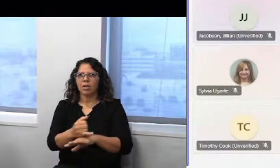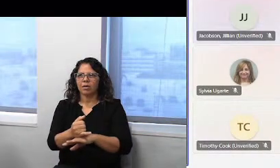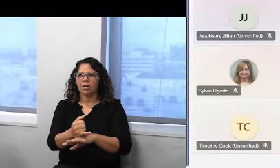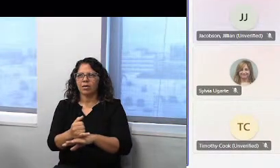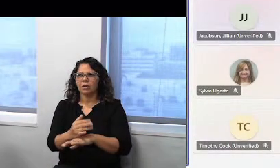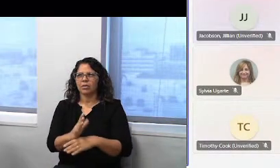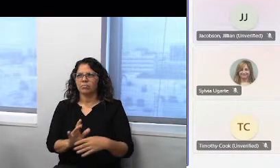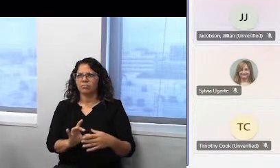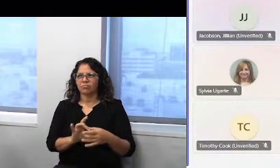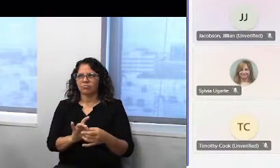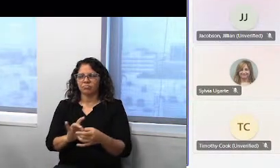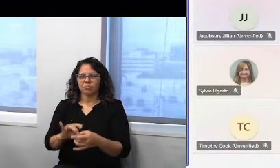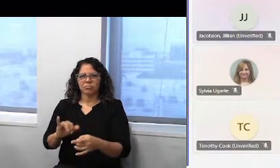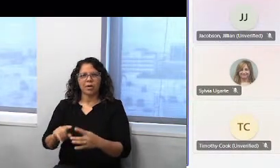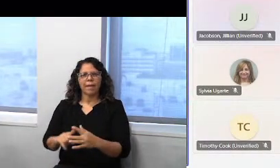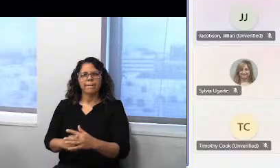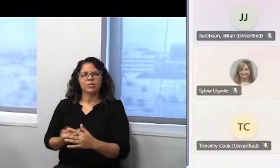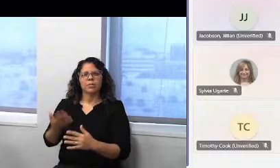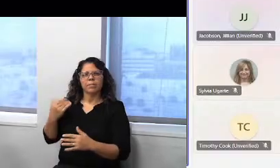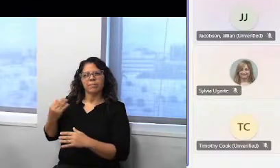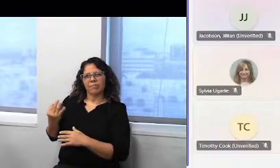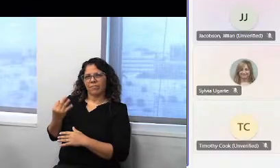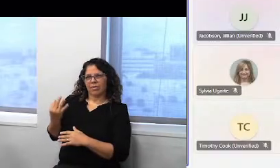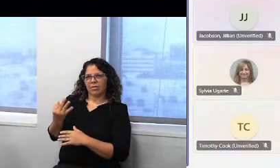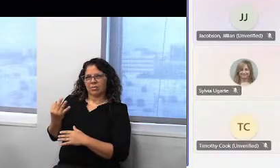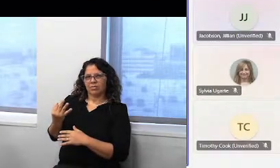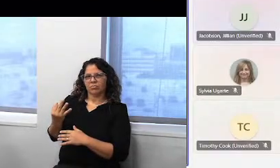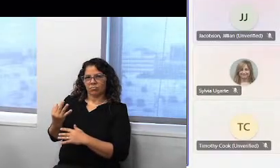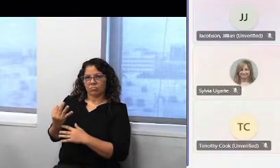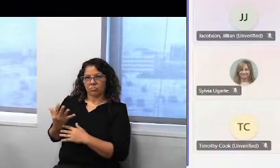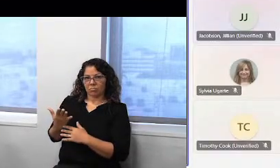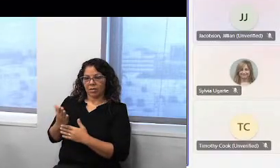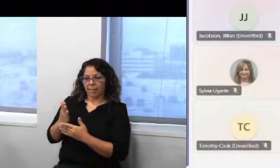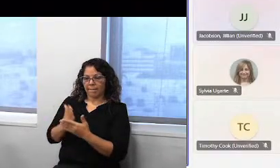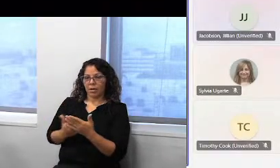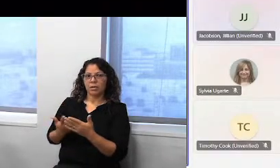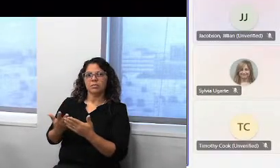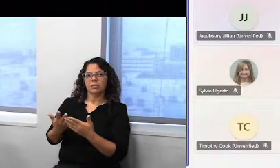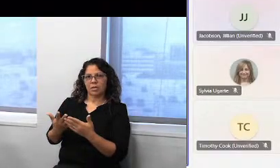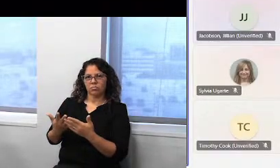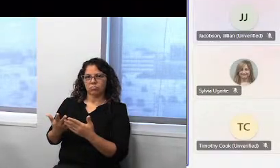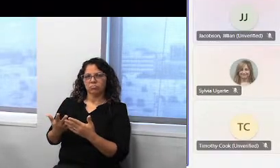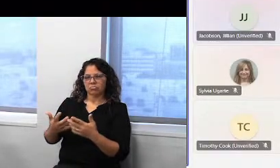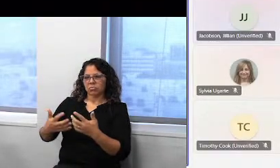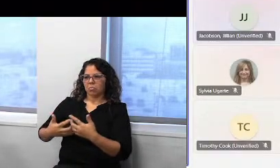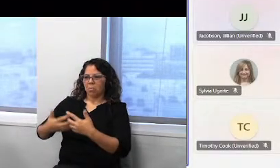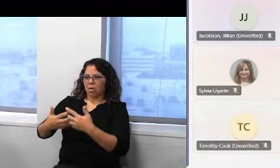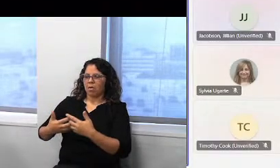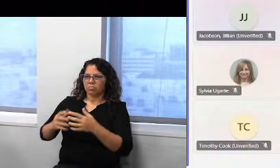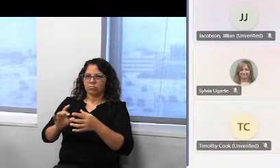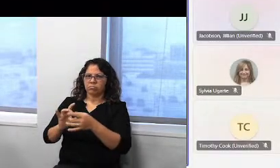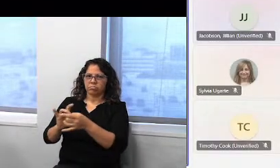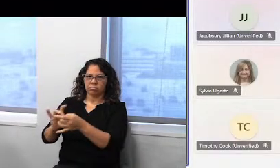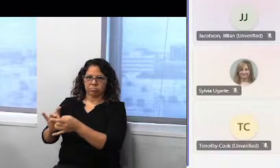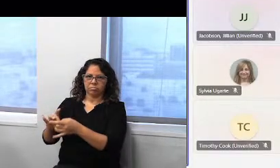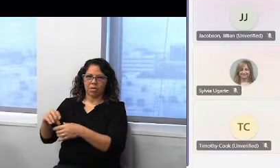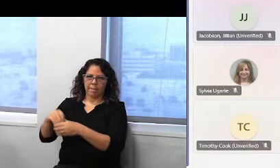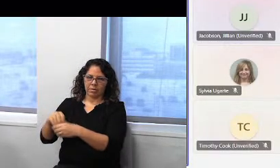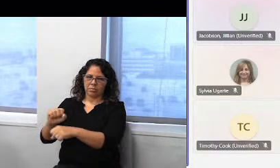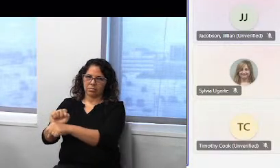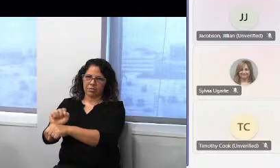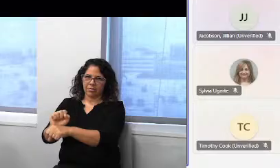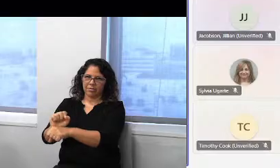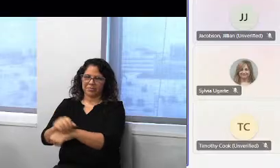in which we energized part of the switching station as part of the execution. The project has not gone commercial,